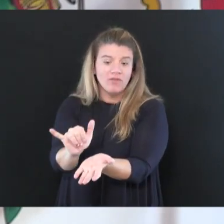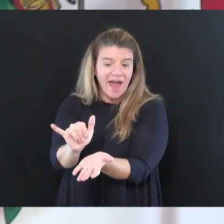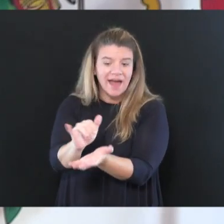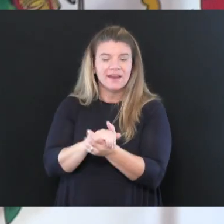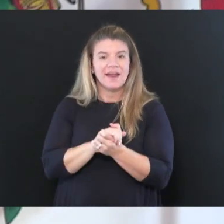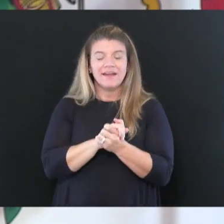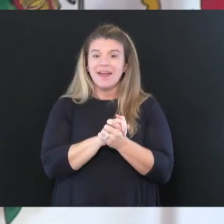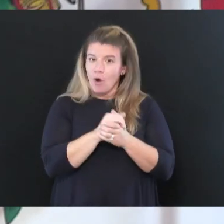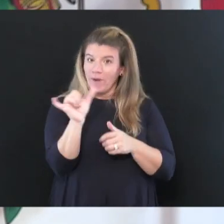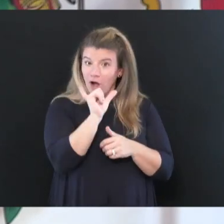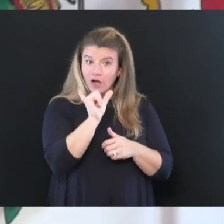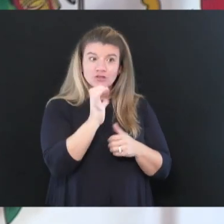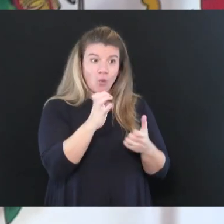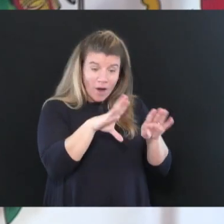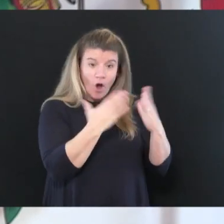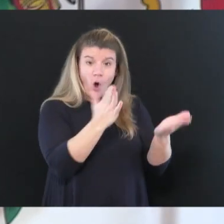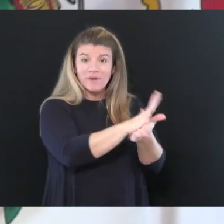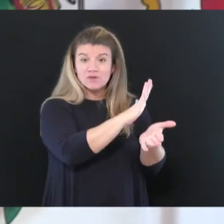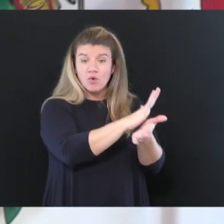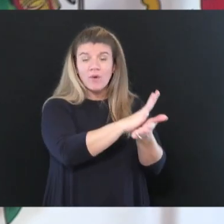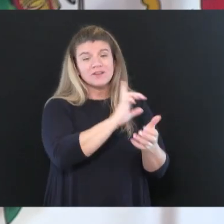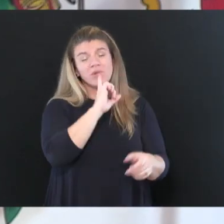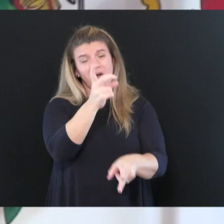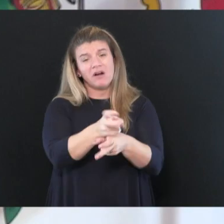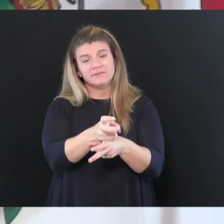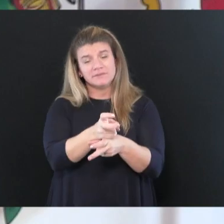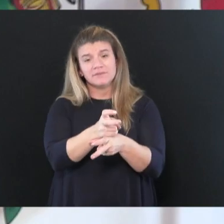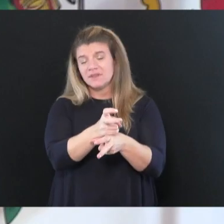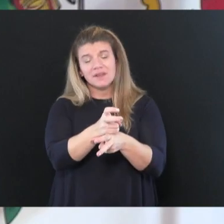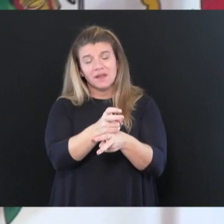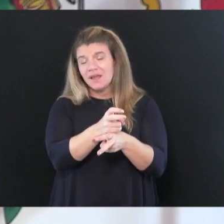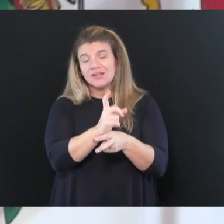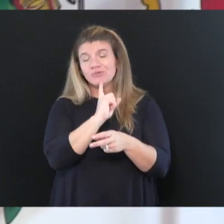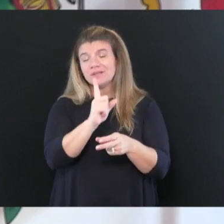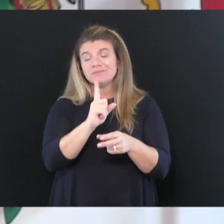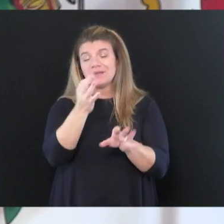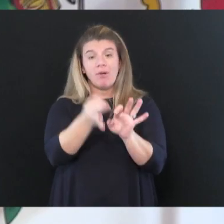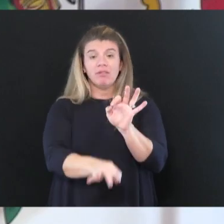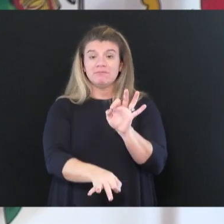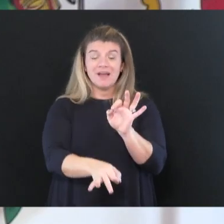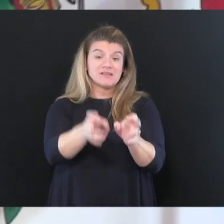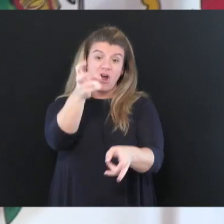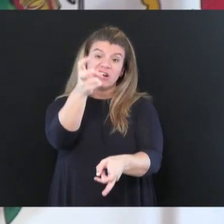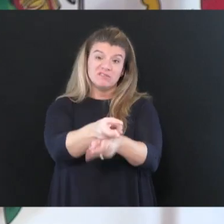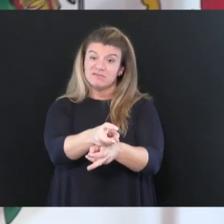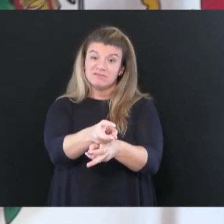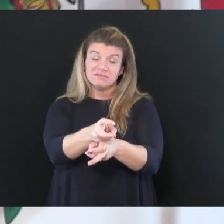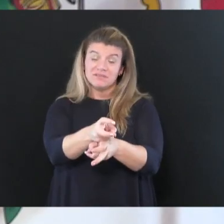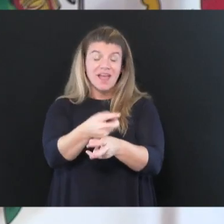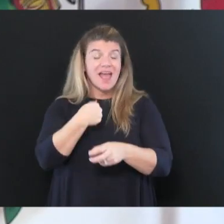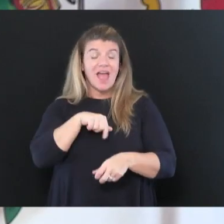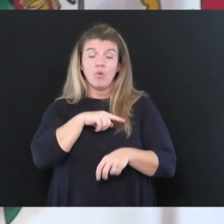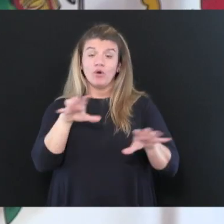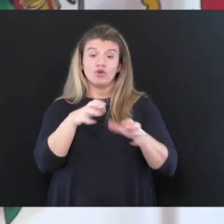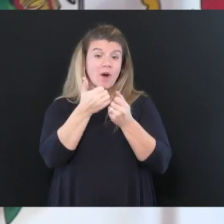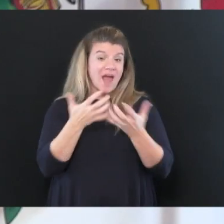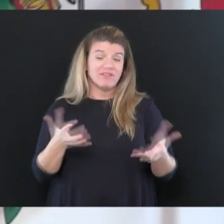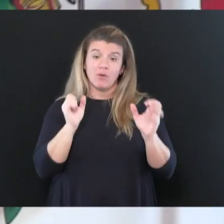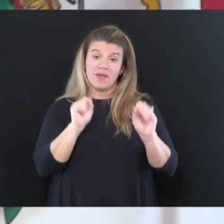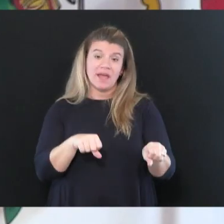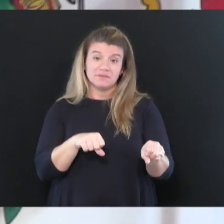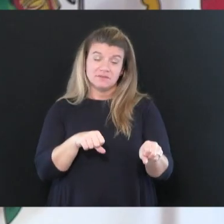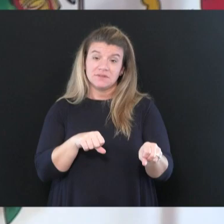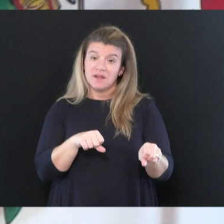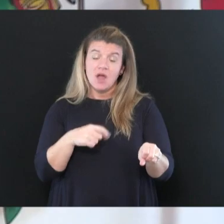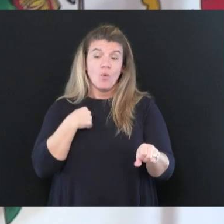go to school. It is tough stuff. I mean, that's just plain all there is to it, but we're trying to do everything we can possibly do, and